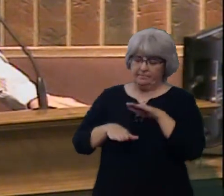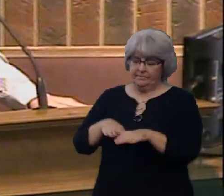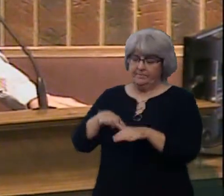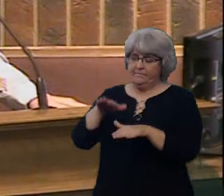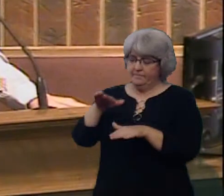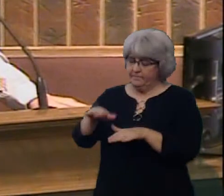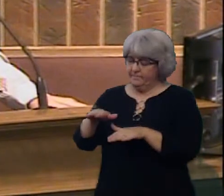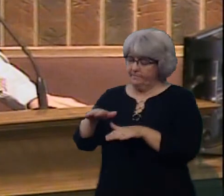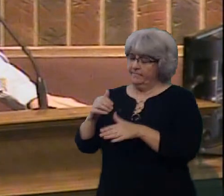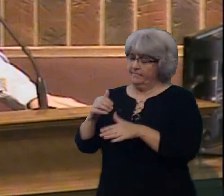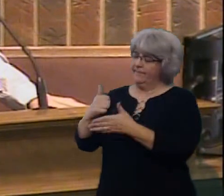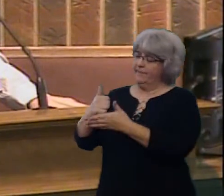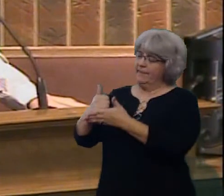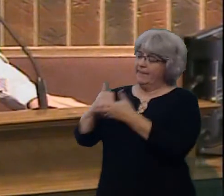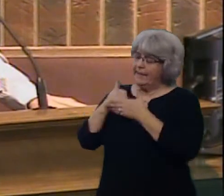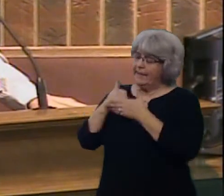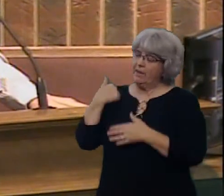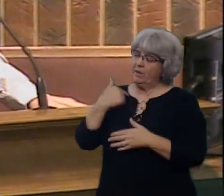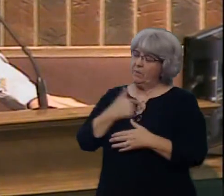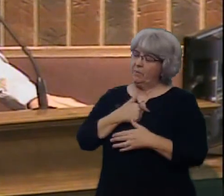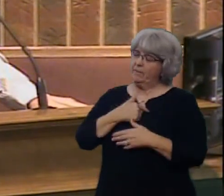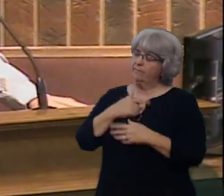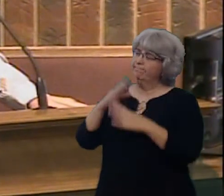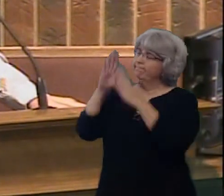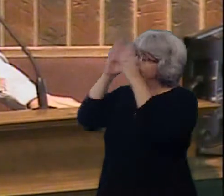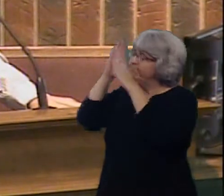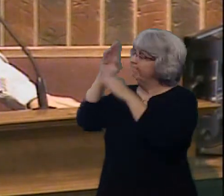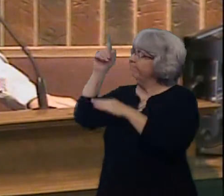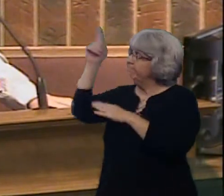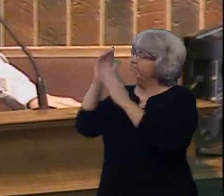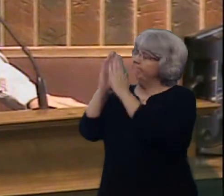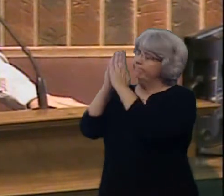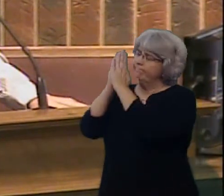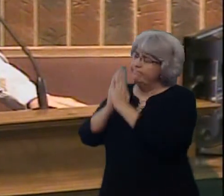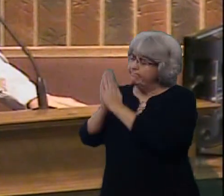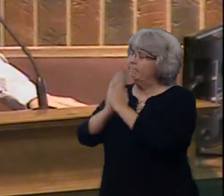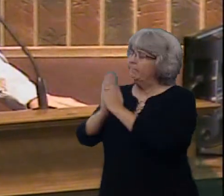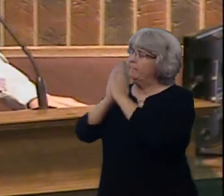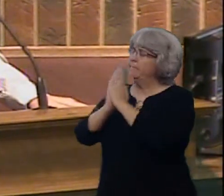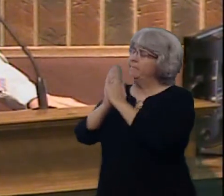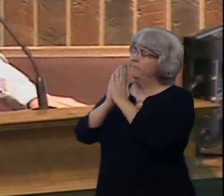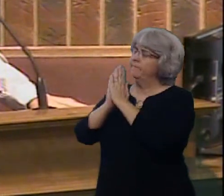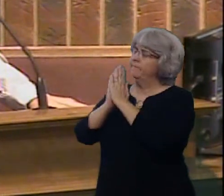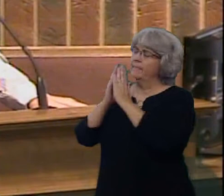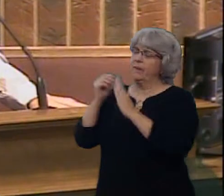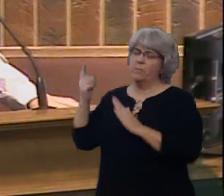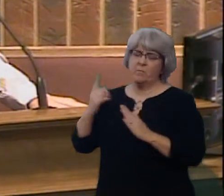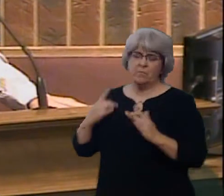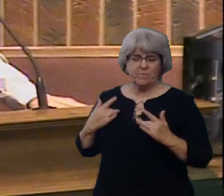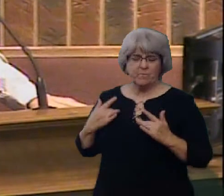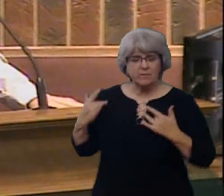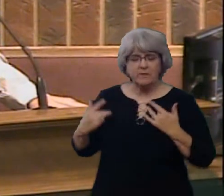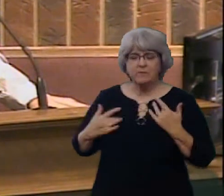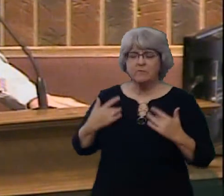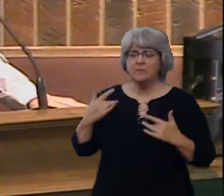be ever attentive to you in prayer, ever rejoicing,